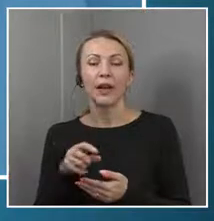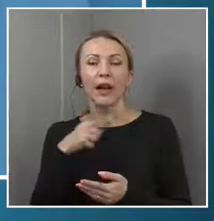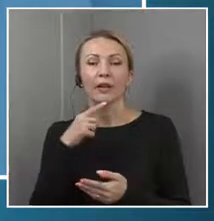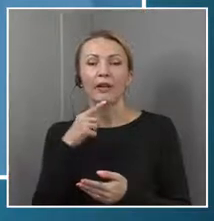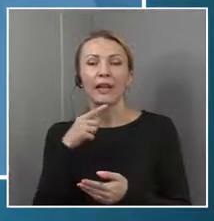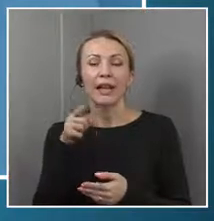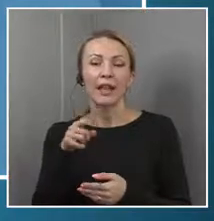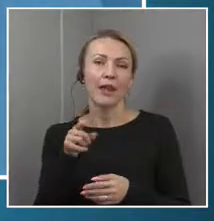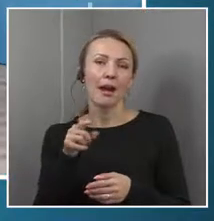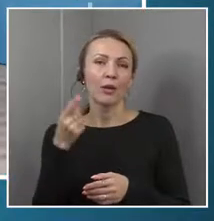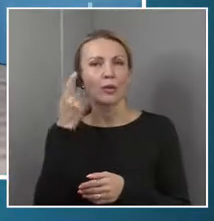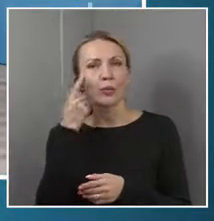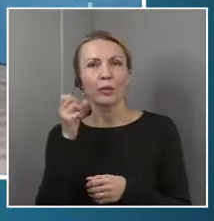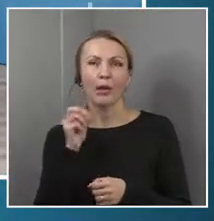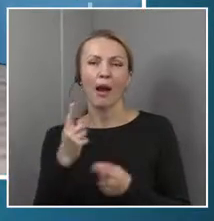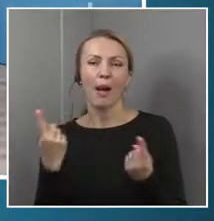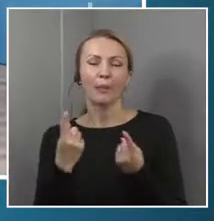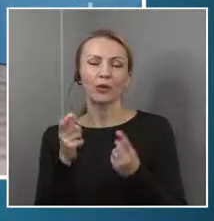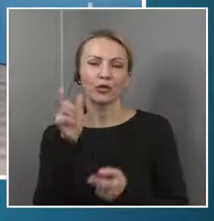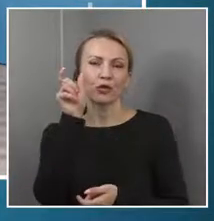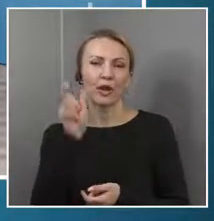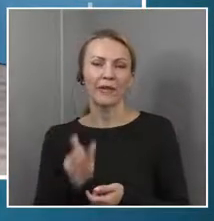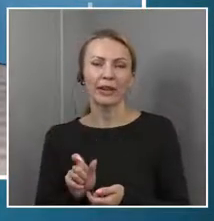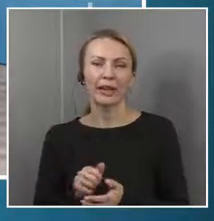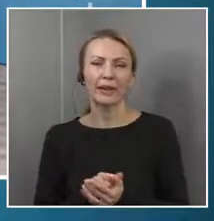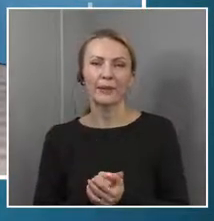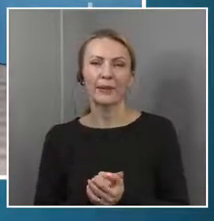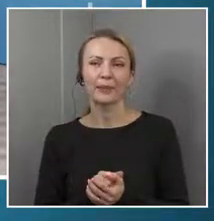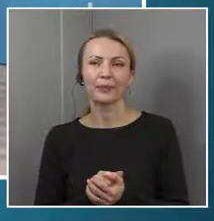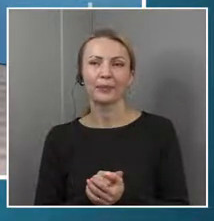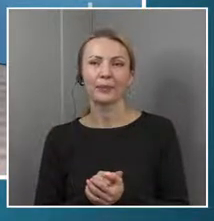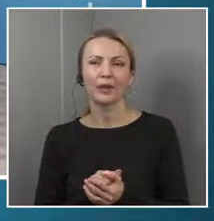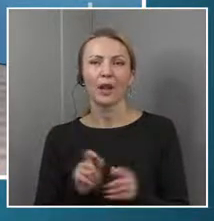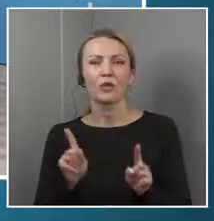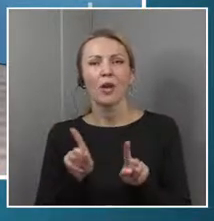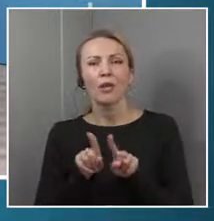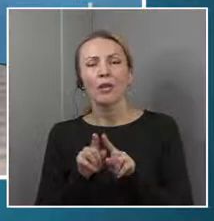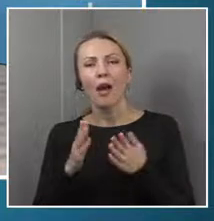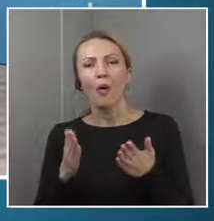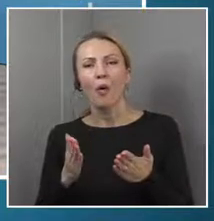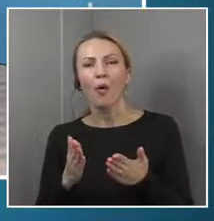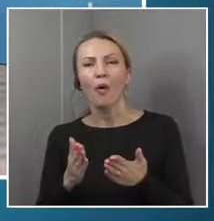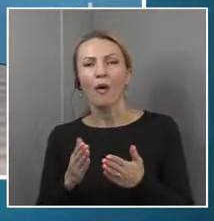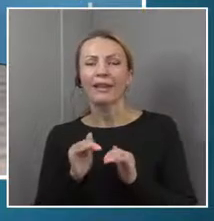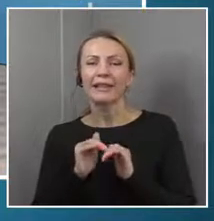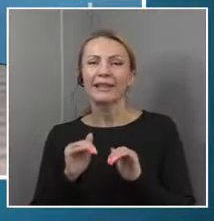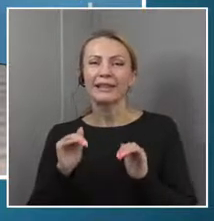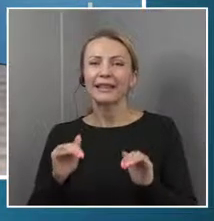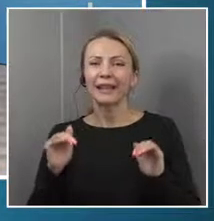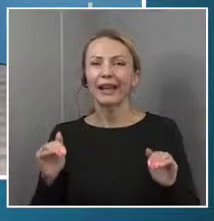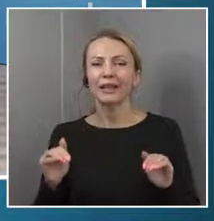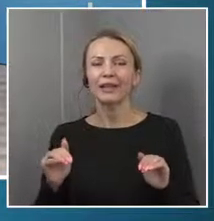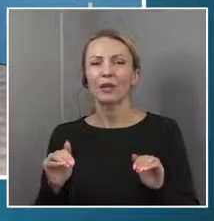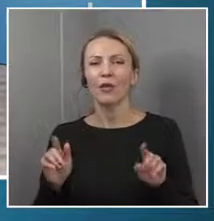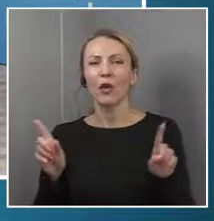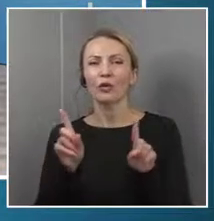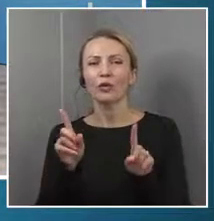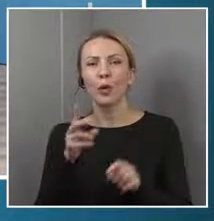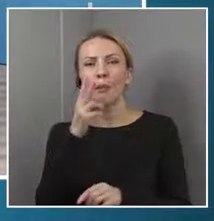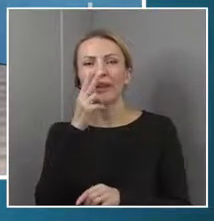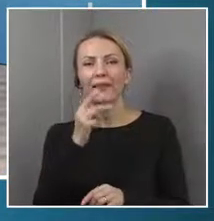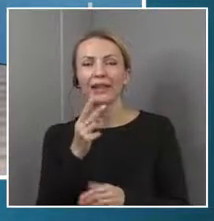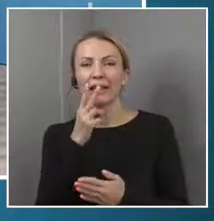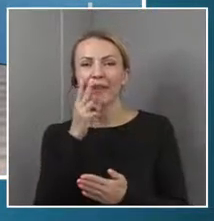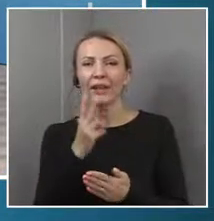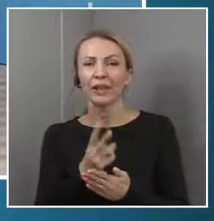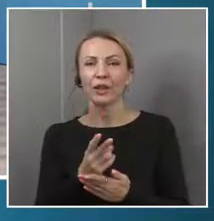Completely different area. And coin collection, forgive my layman's view, coin collecting is something to